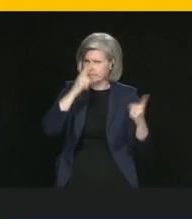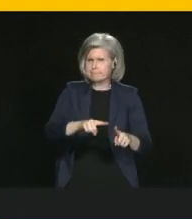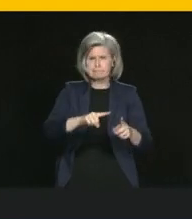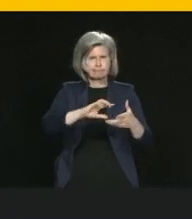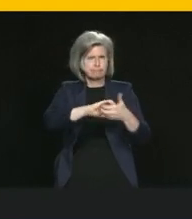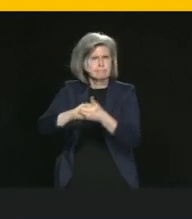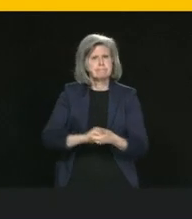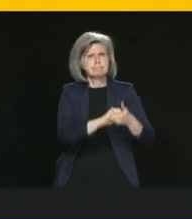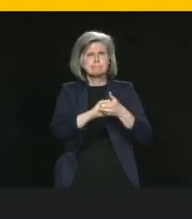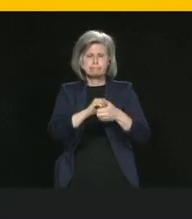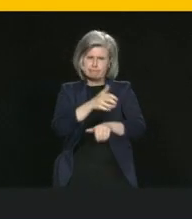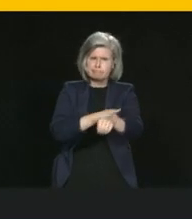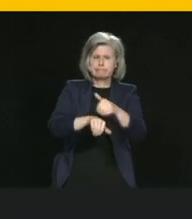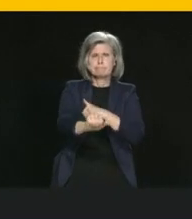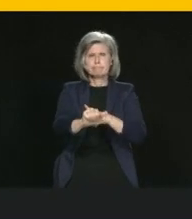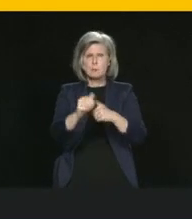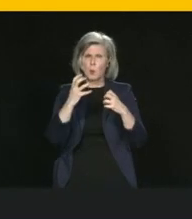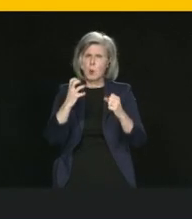damage.